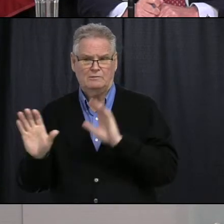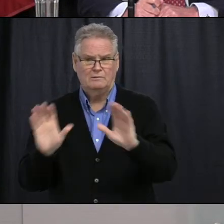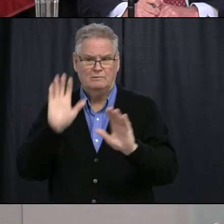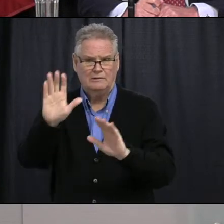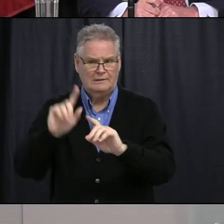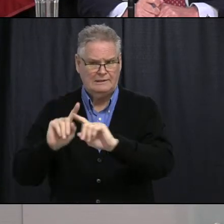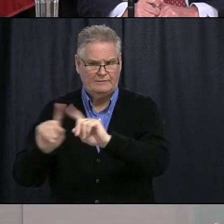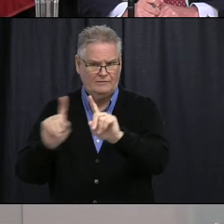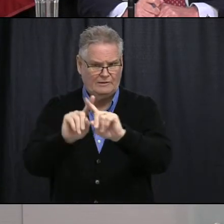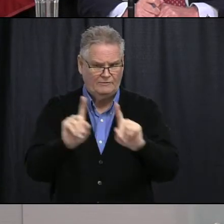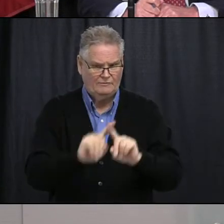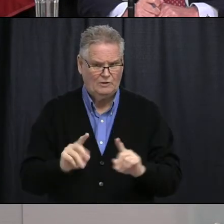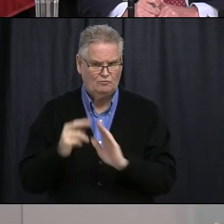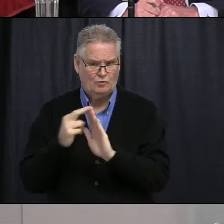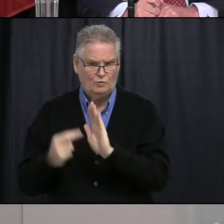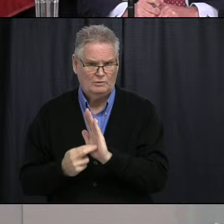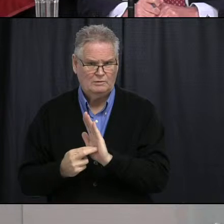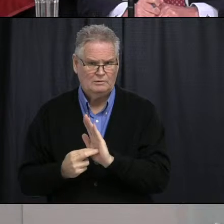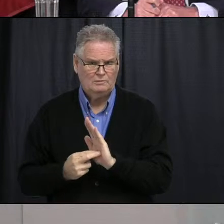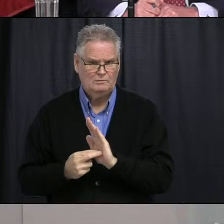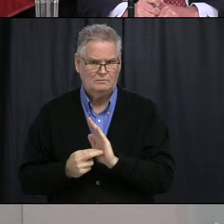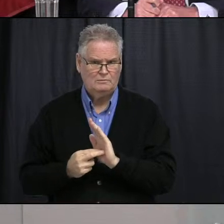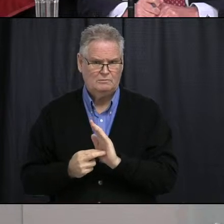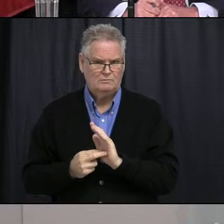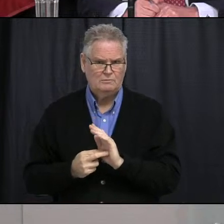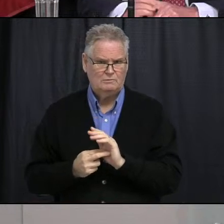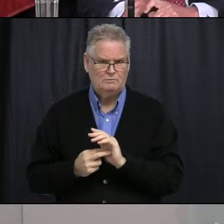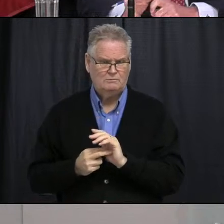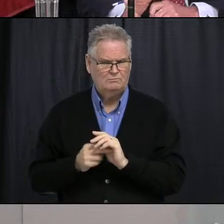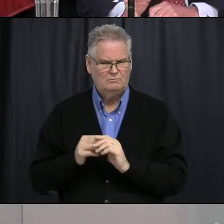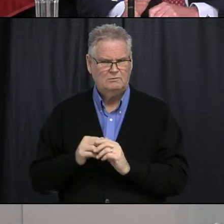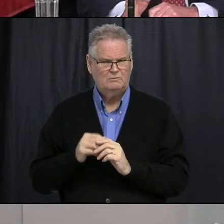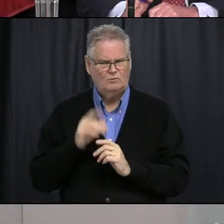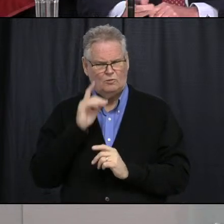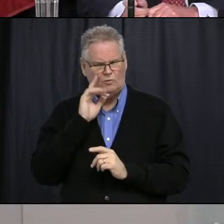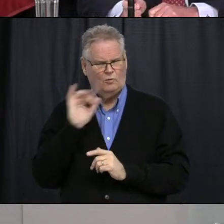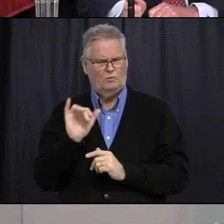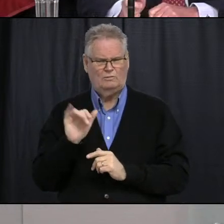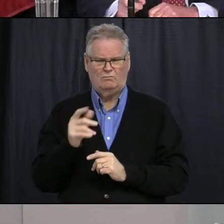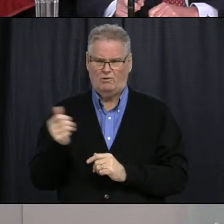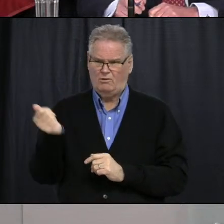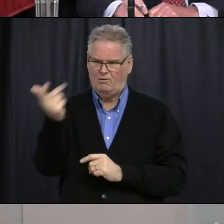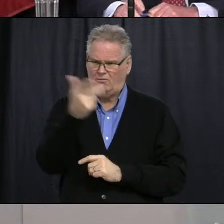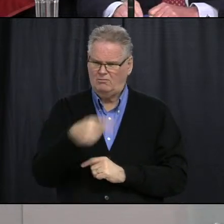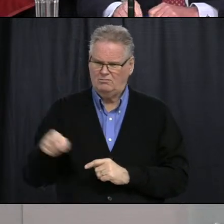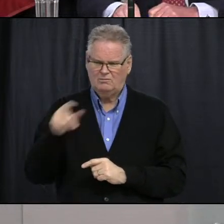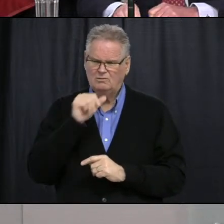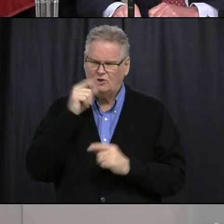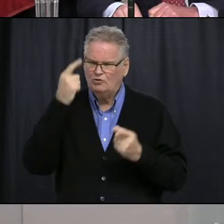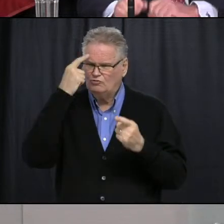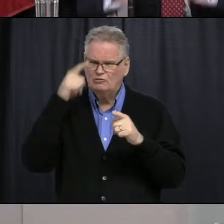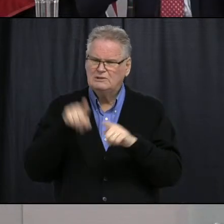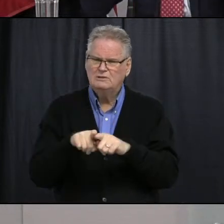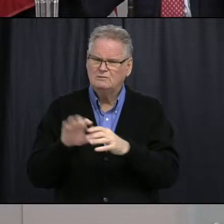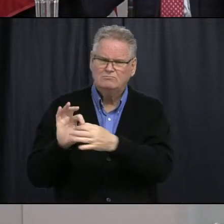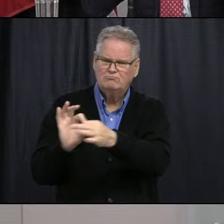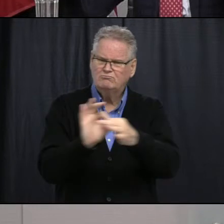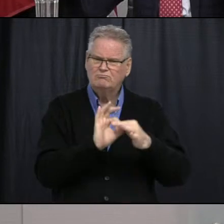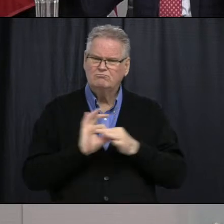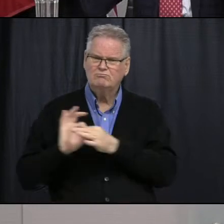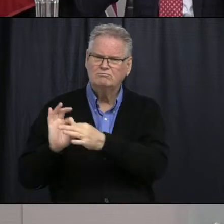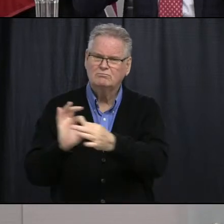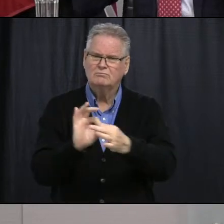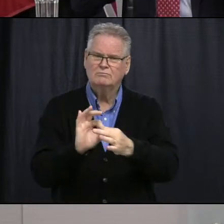weren't the provinces able to come to alignment on what to do when with the Atlantic bubble 2.0?